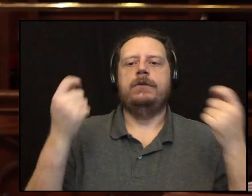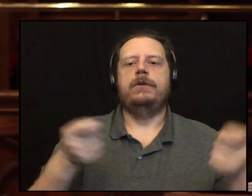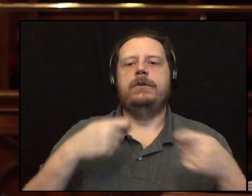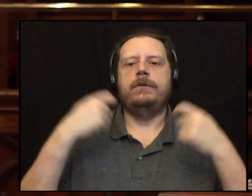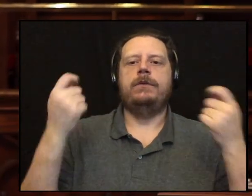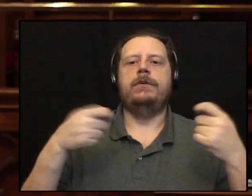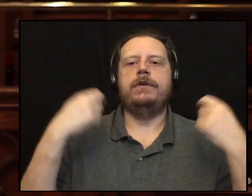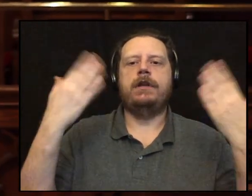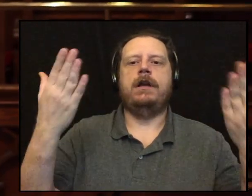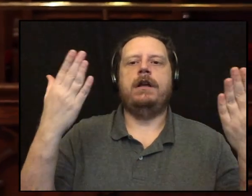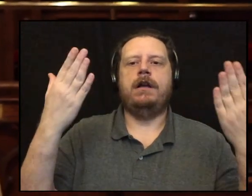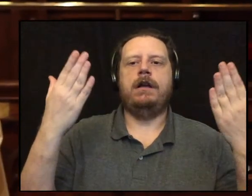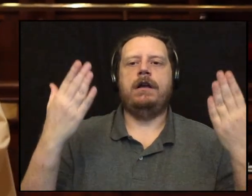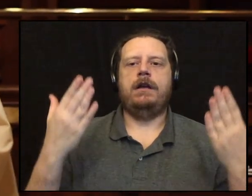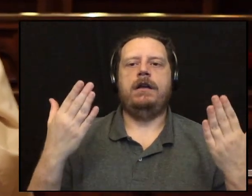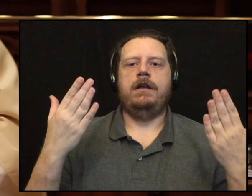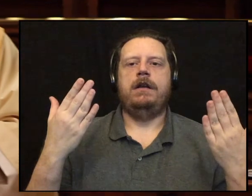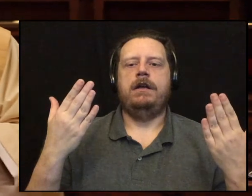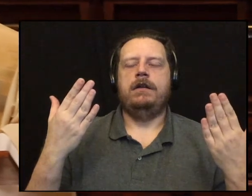Alleluia.